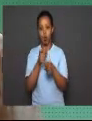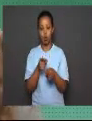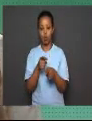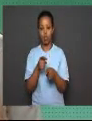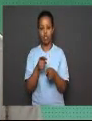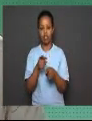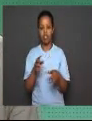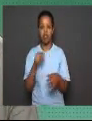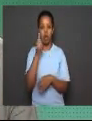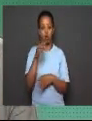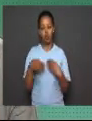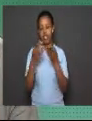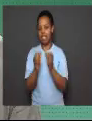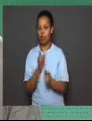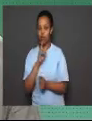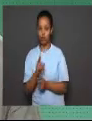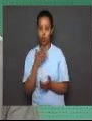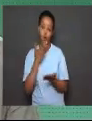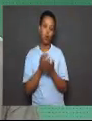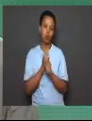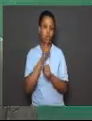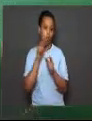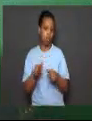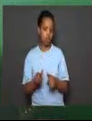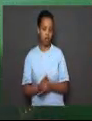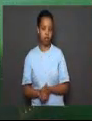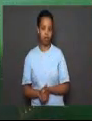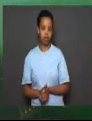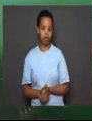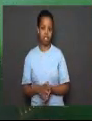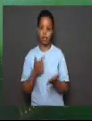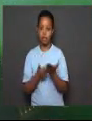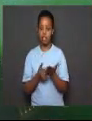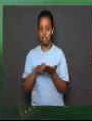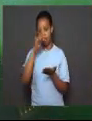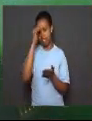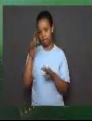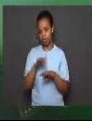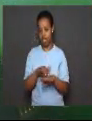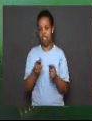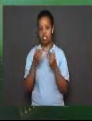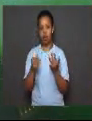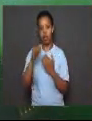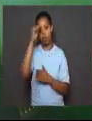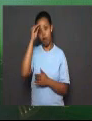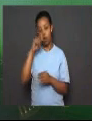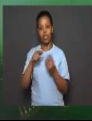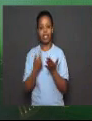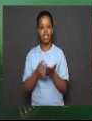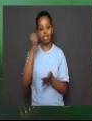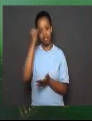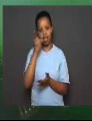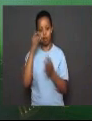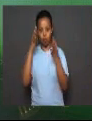answers yourselves. Great work today. In this lesson, we have learned about